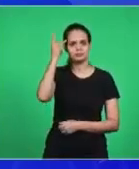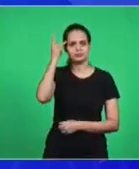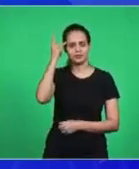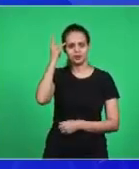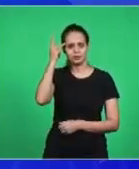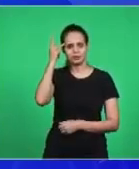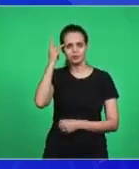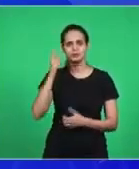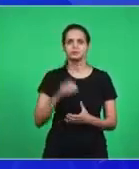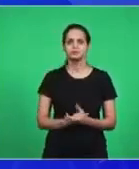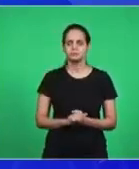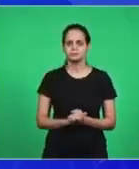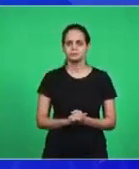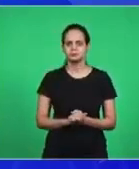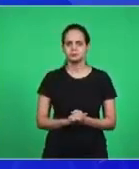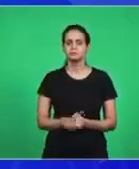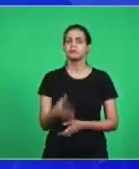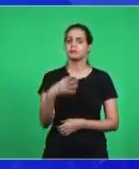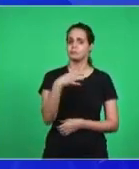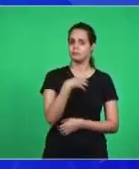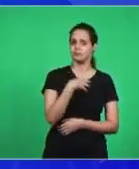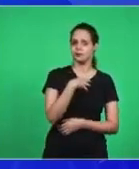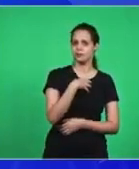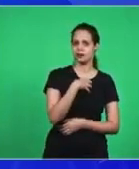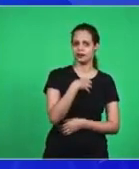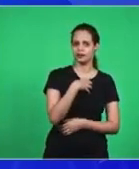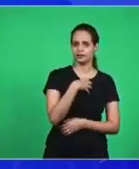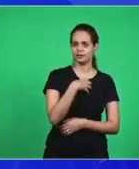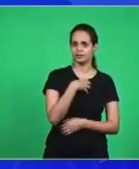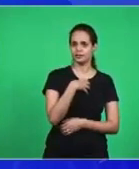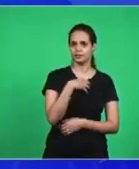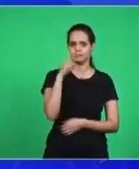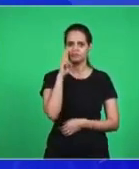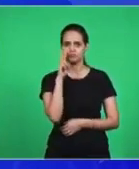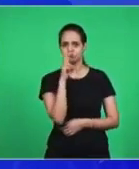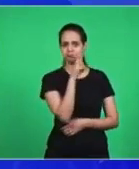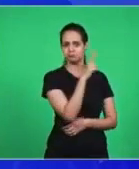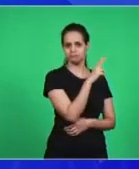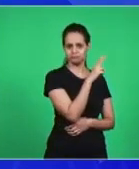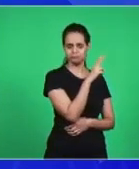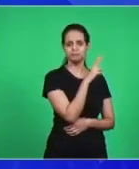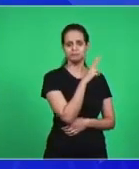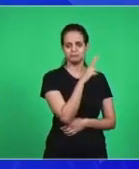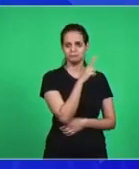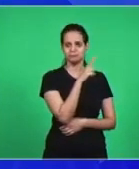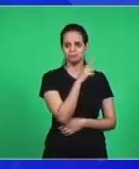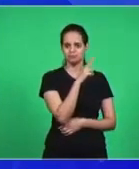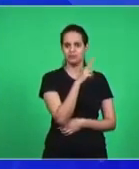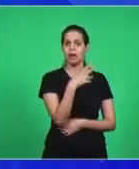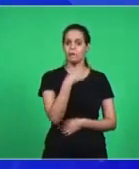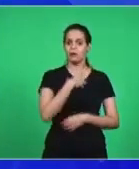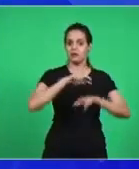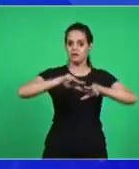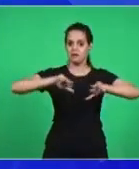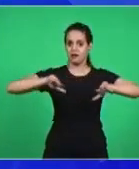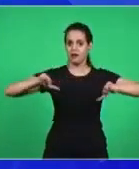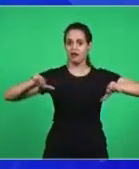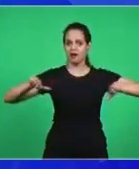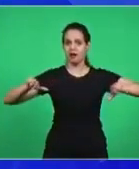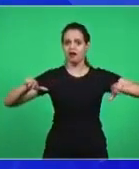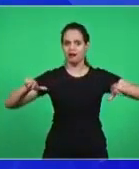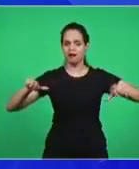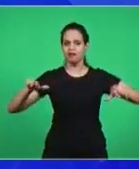Paulo, and also in Feira Santana in the state of Bahia, in Ilhéus in Bahia, and